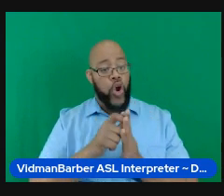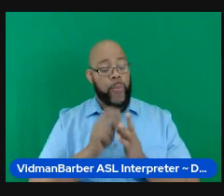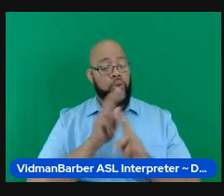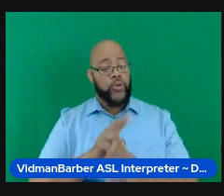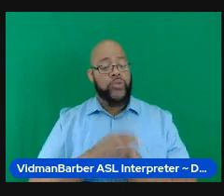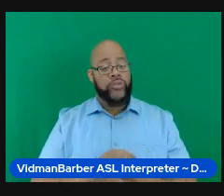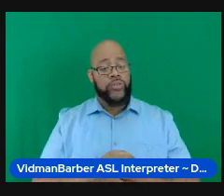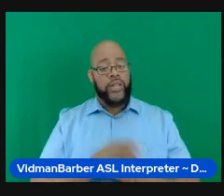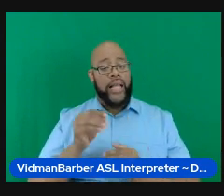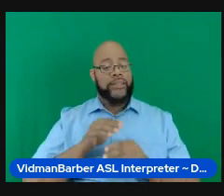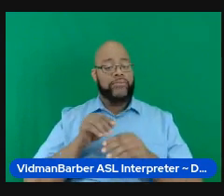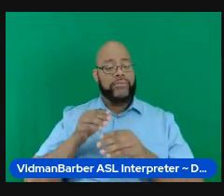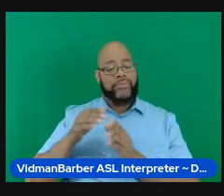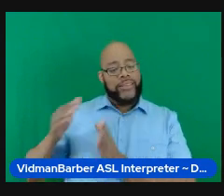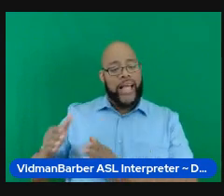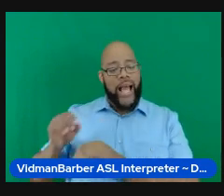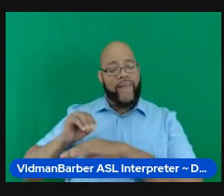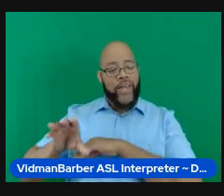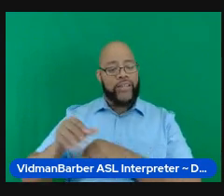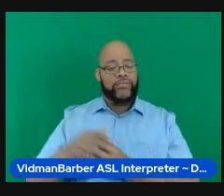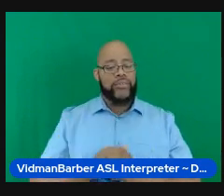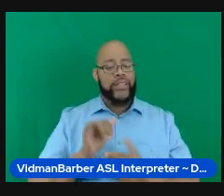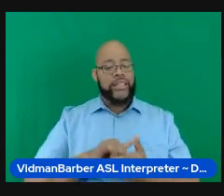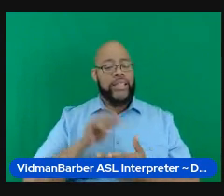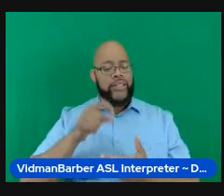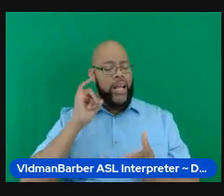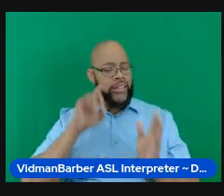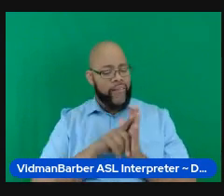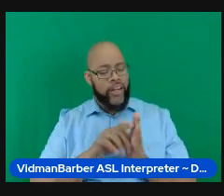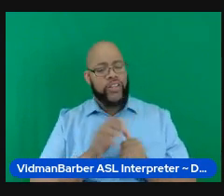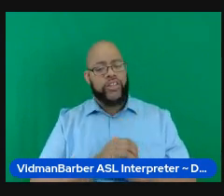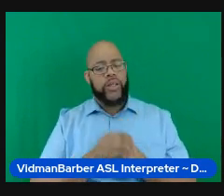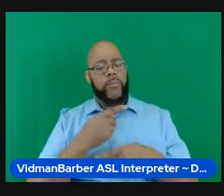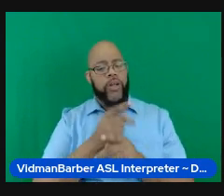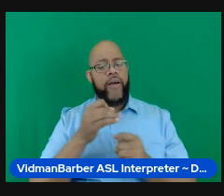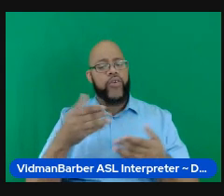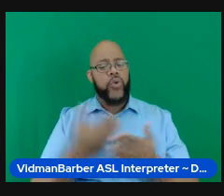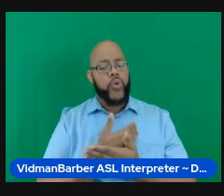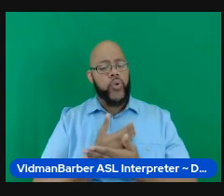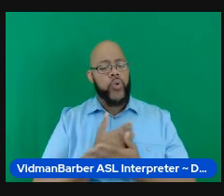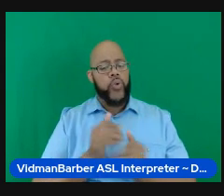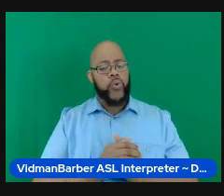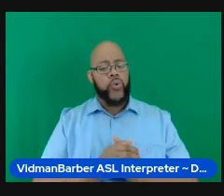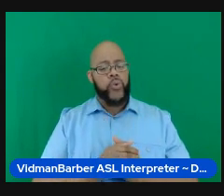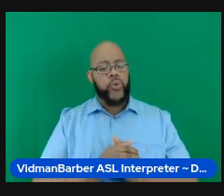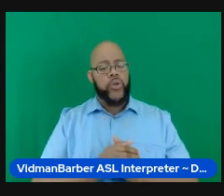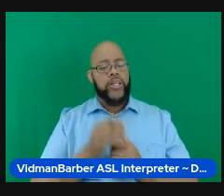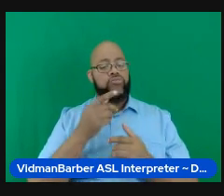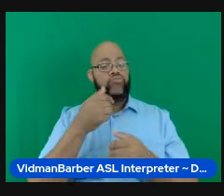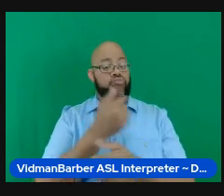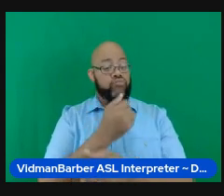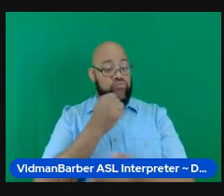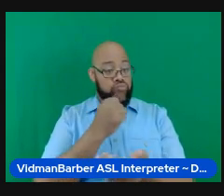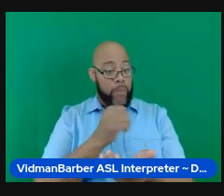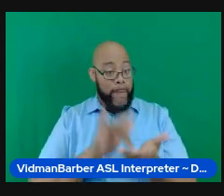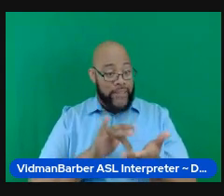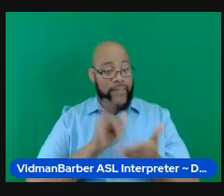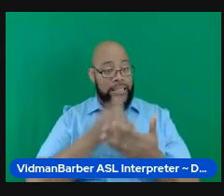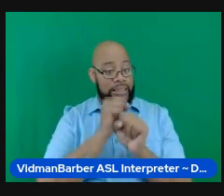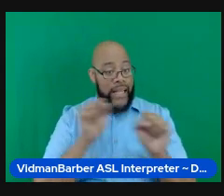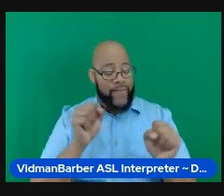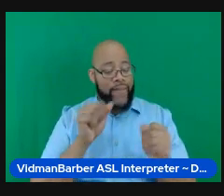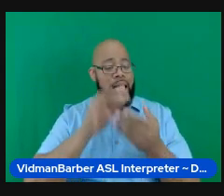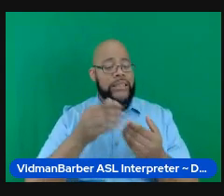their side effects, there have been the need for the identification and production of new drugs that are safe, less expensive,